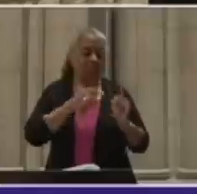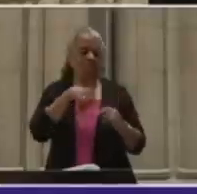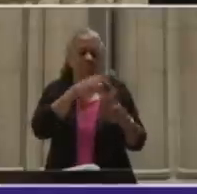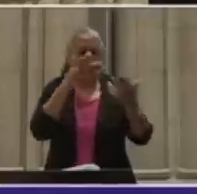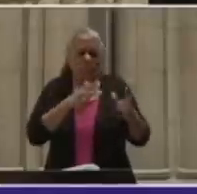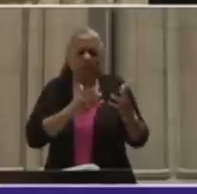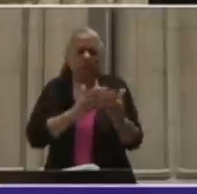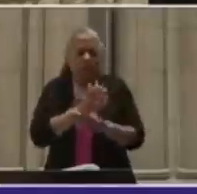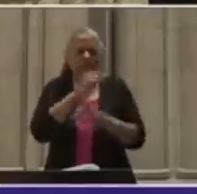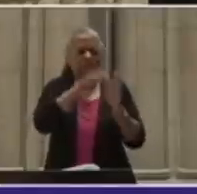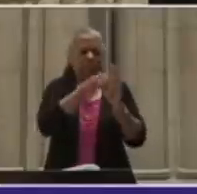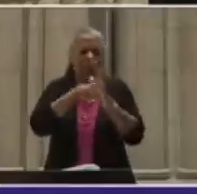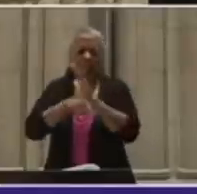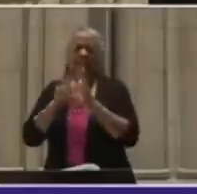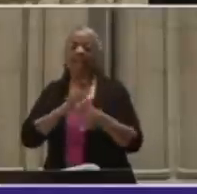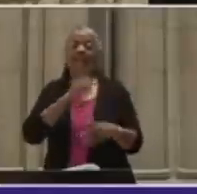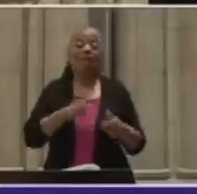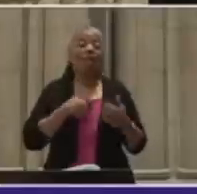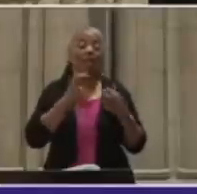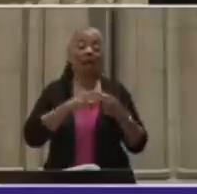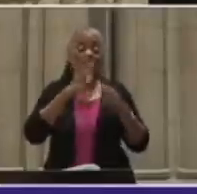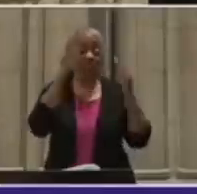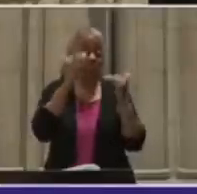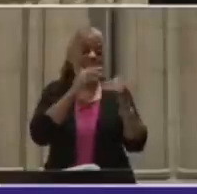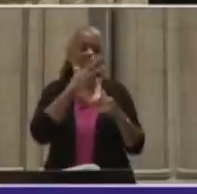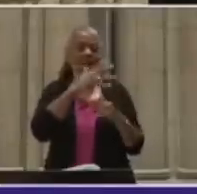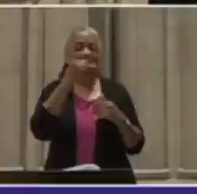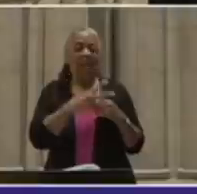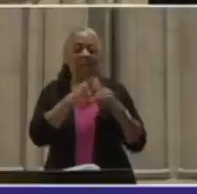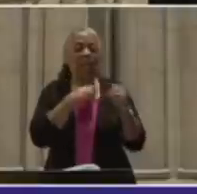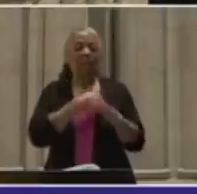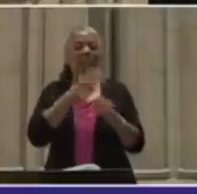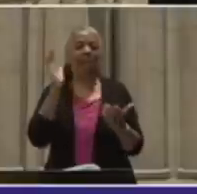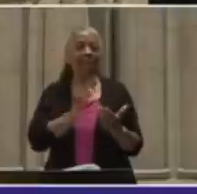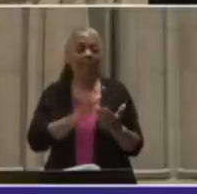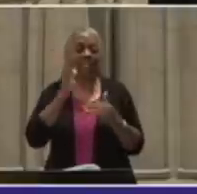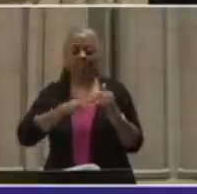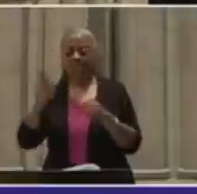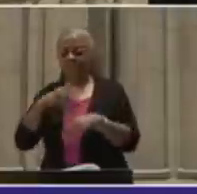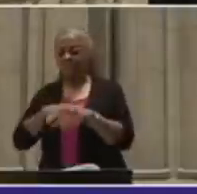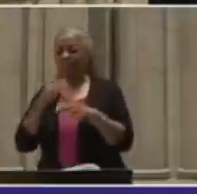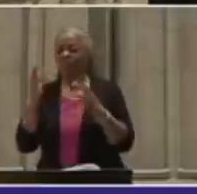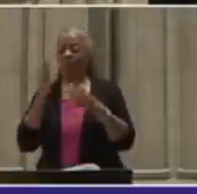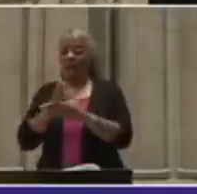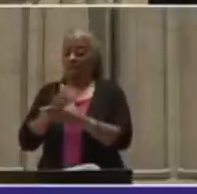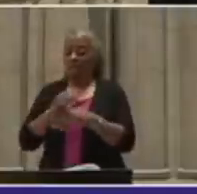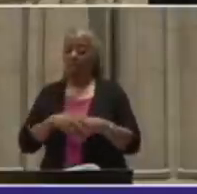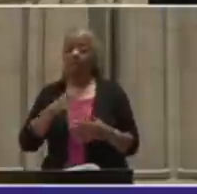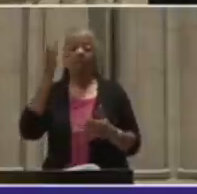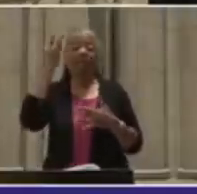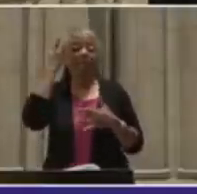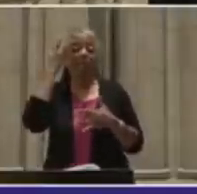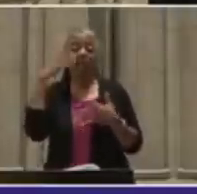through genocide, their life expectancy was 5.5 years less than the national average. The Indian Health Services came